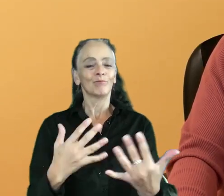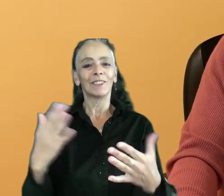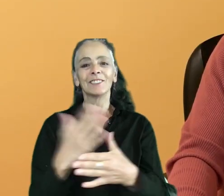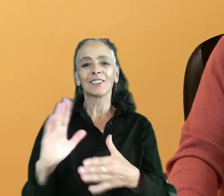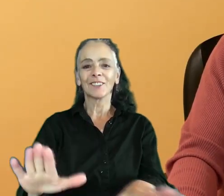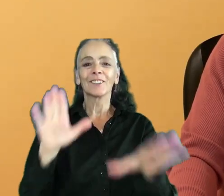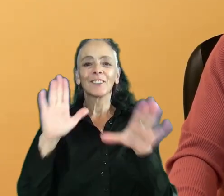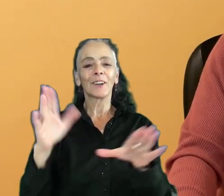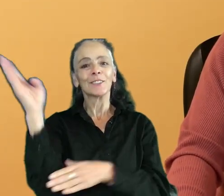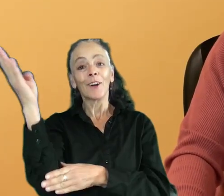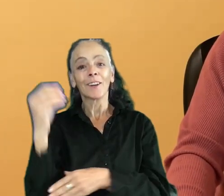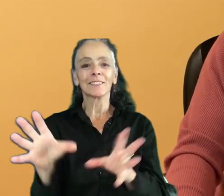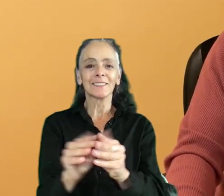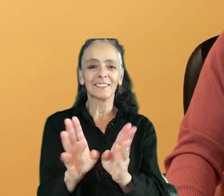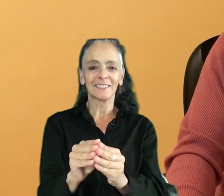sessions